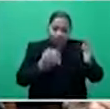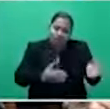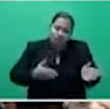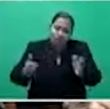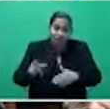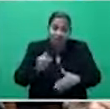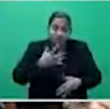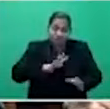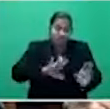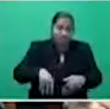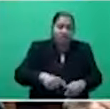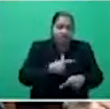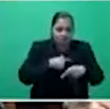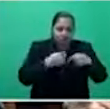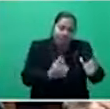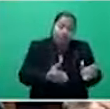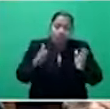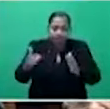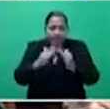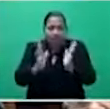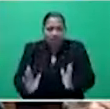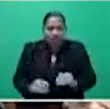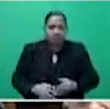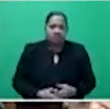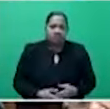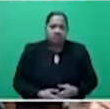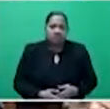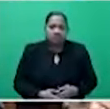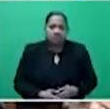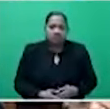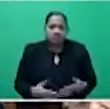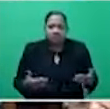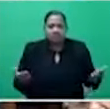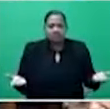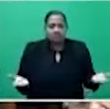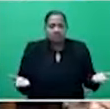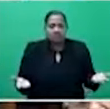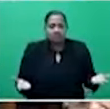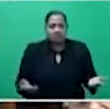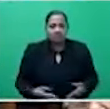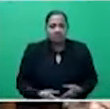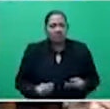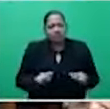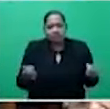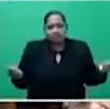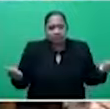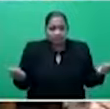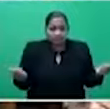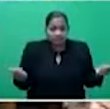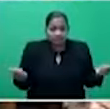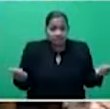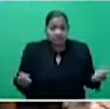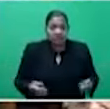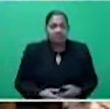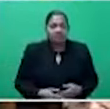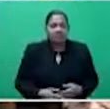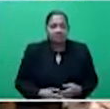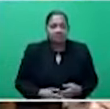Otherwise, we'll be languishing for the next 20, 30 years. It's a practical solution. Yet they go on about